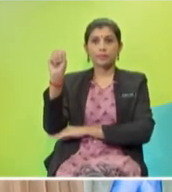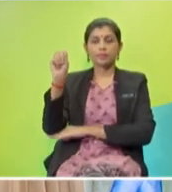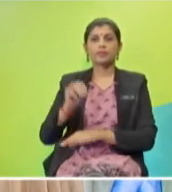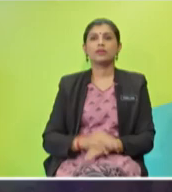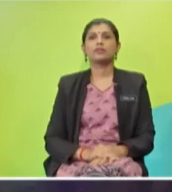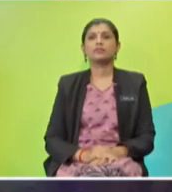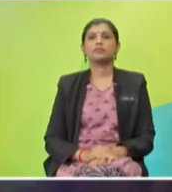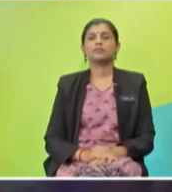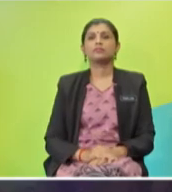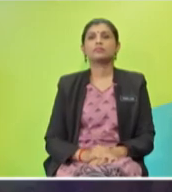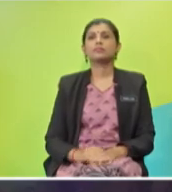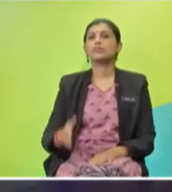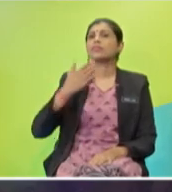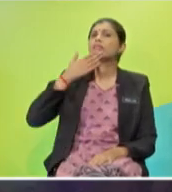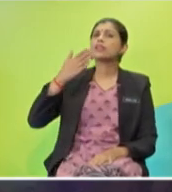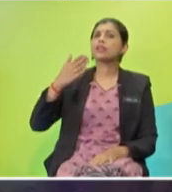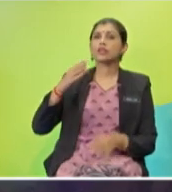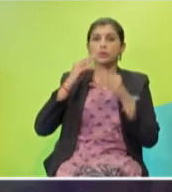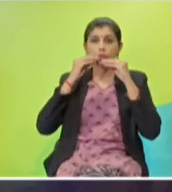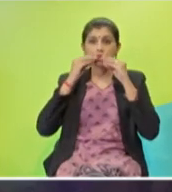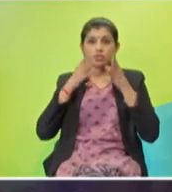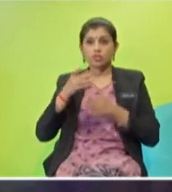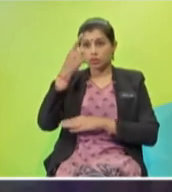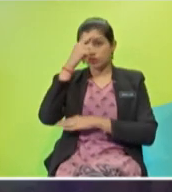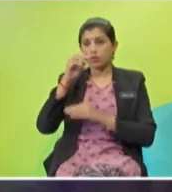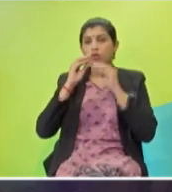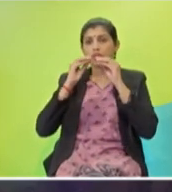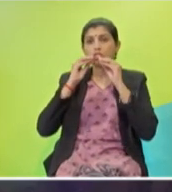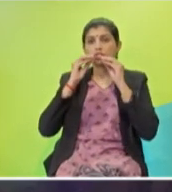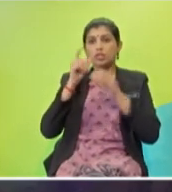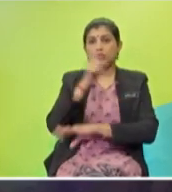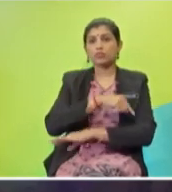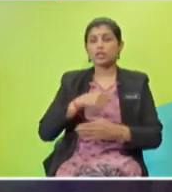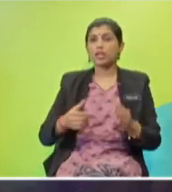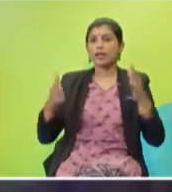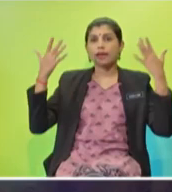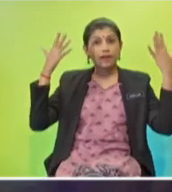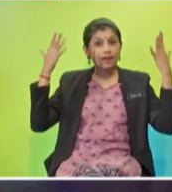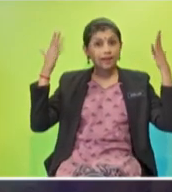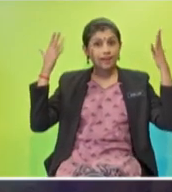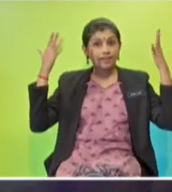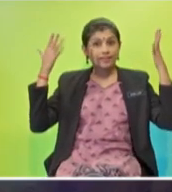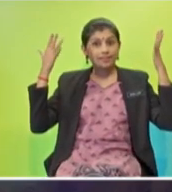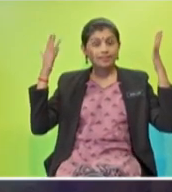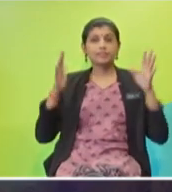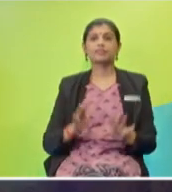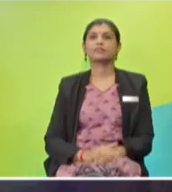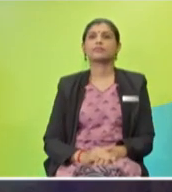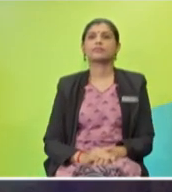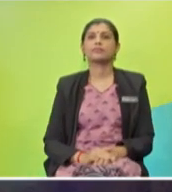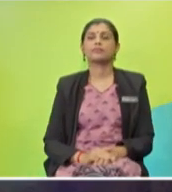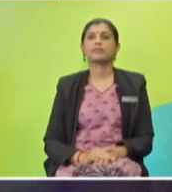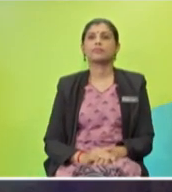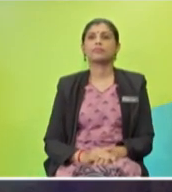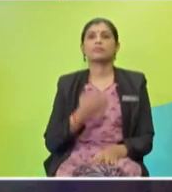to wish Teacher Azrina, thank you so much for today's lesson. Give a round of applause to Teacher Azrina. Very fun, very engaging. And also, good job